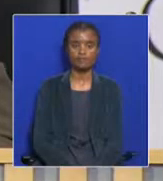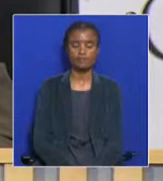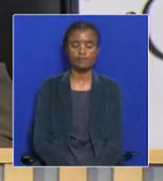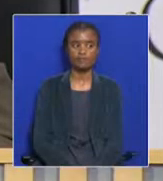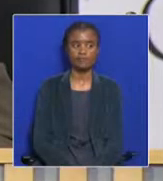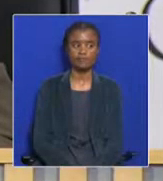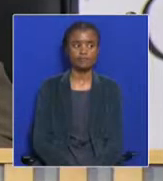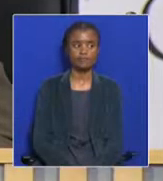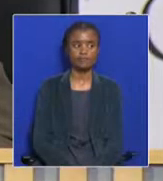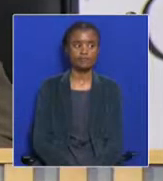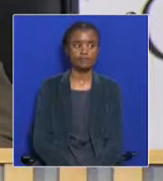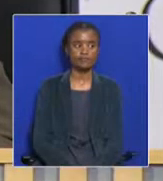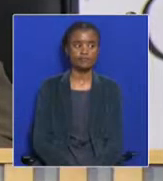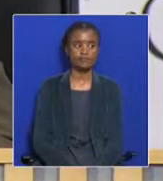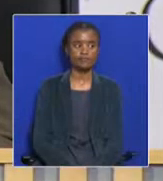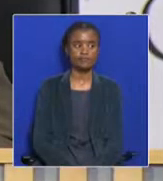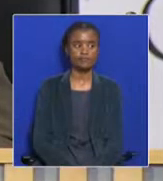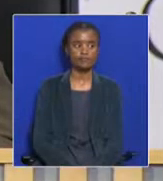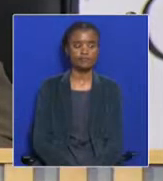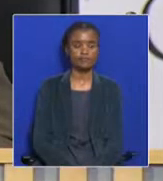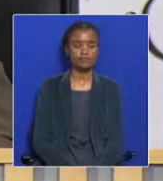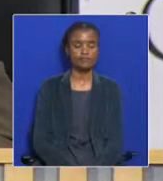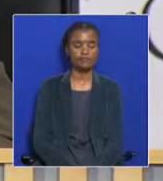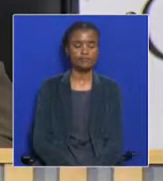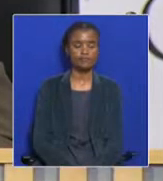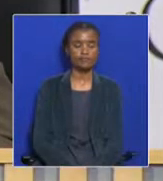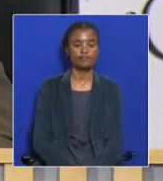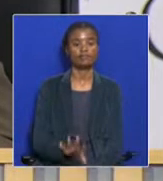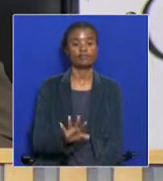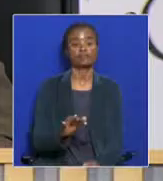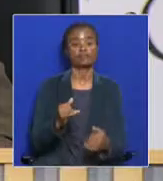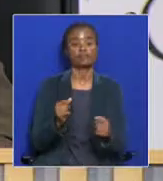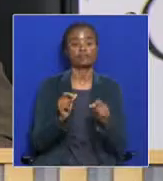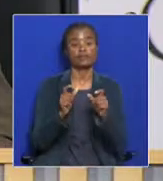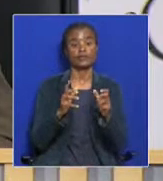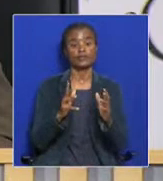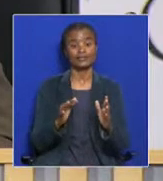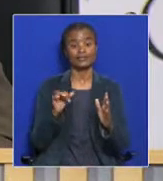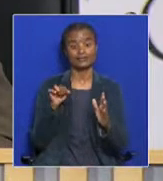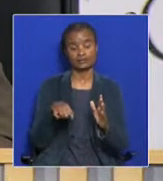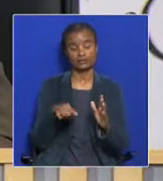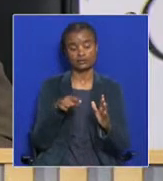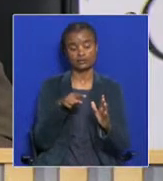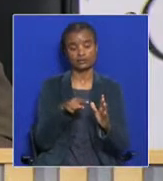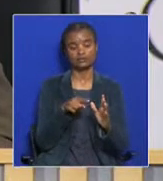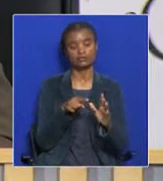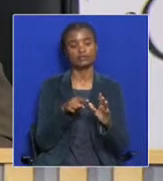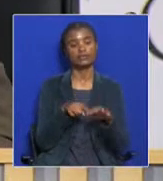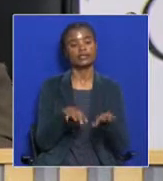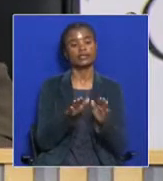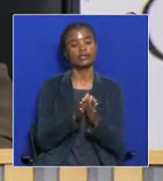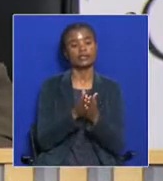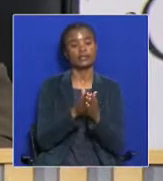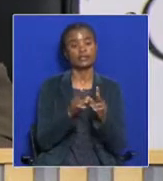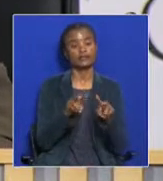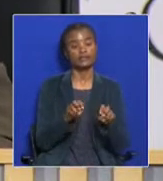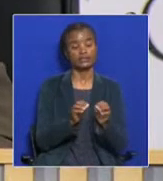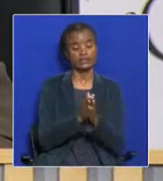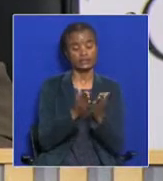Commissioner, your investigation diary, yes, it is an indicator of what transpired in your